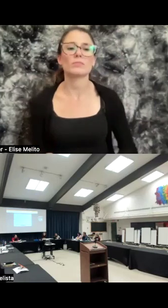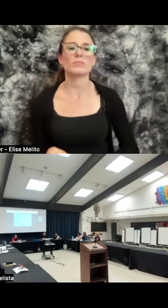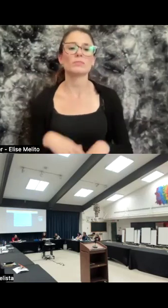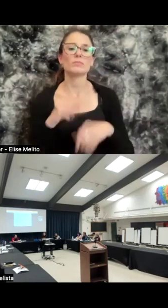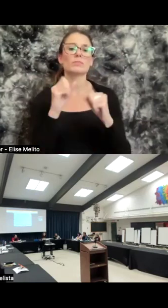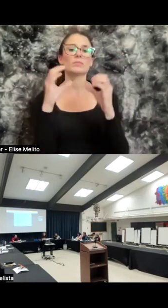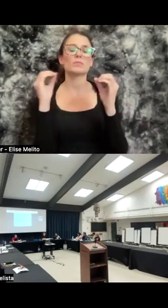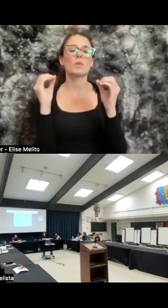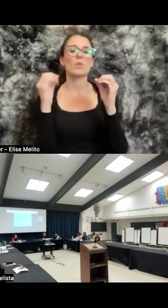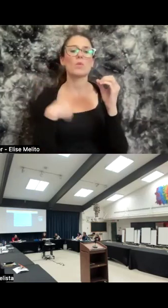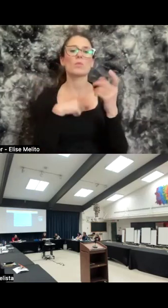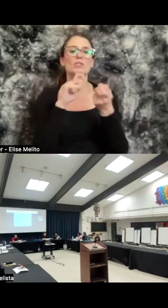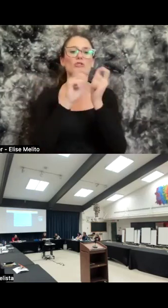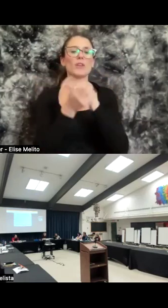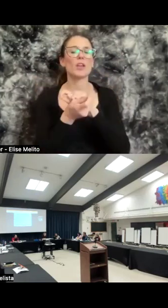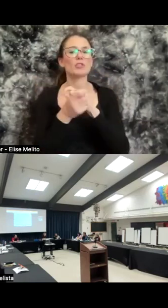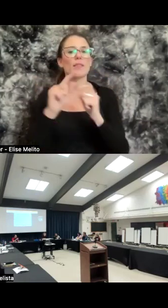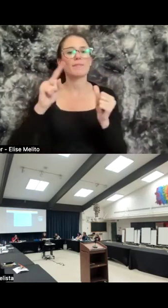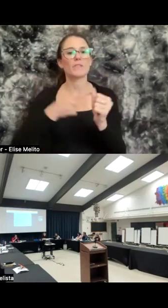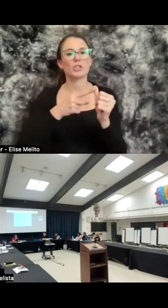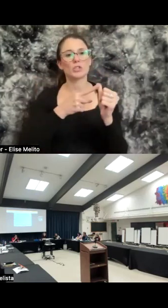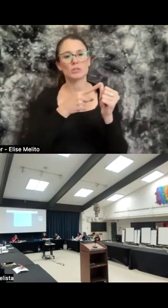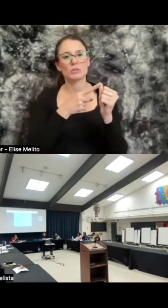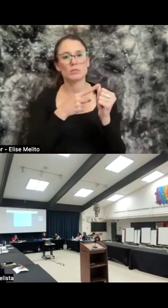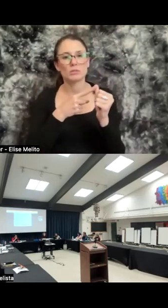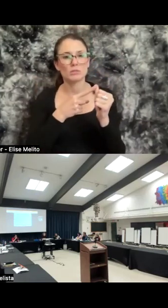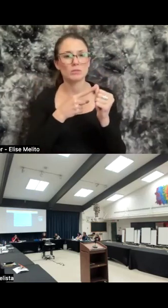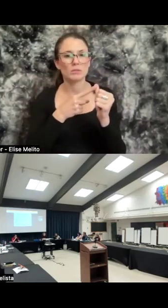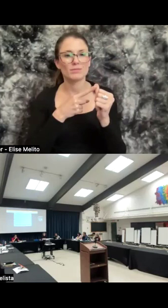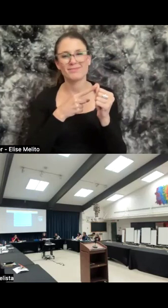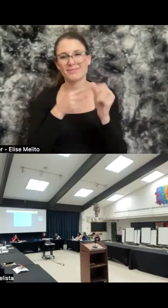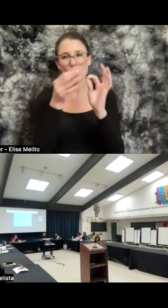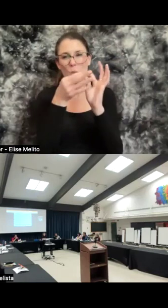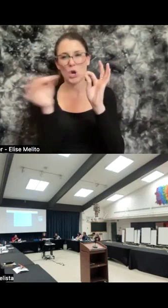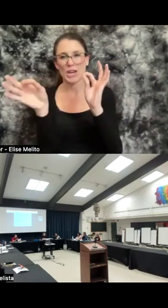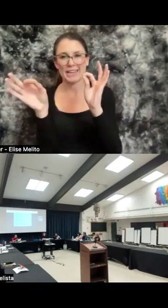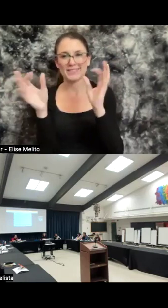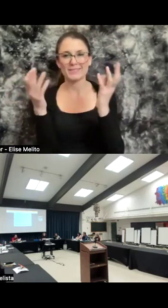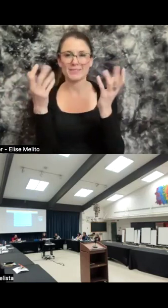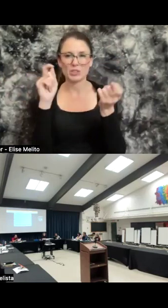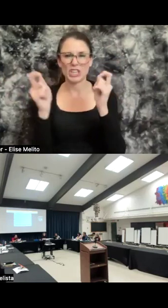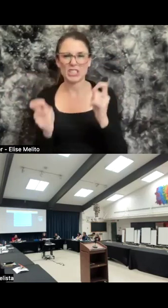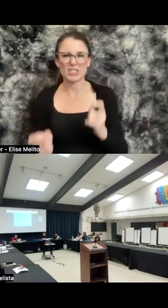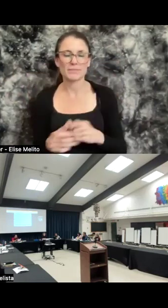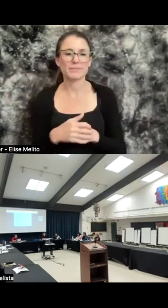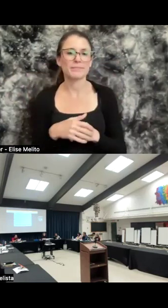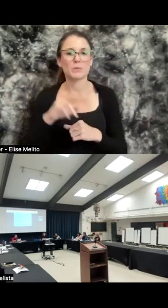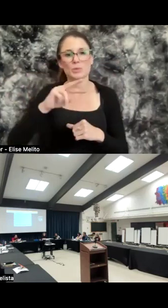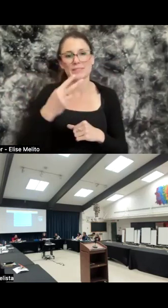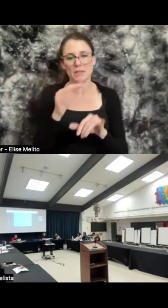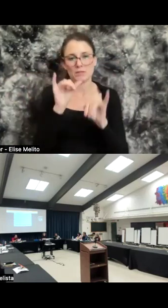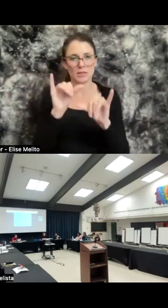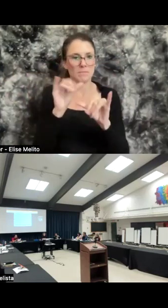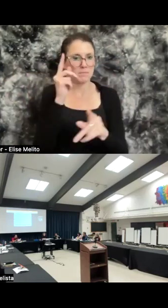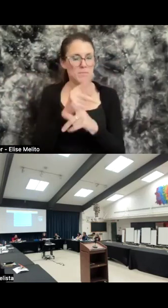So we changed the first one to just change the wording a little bit and kept the second one the same, and then just